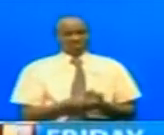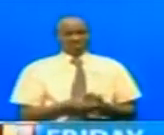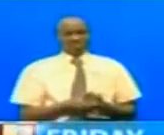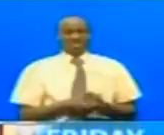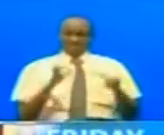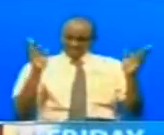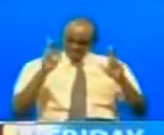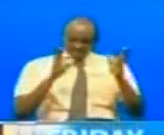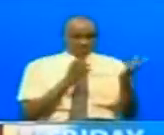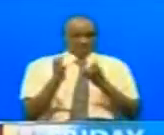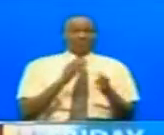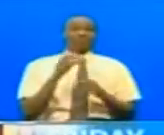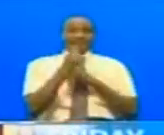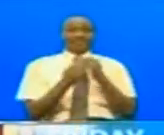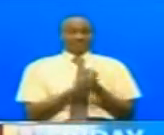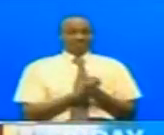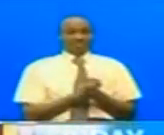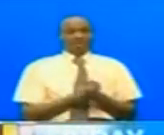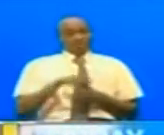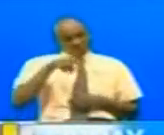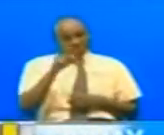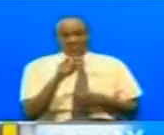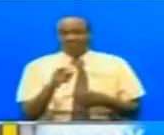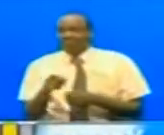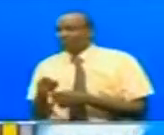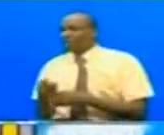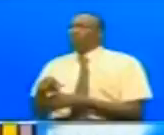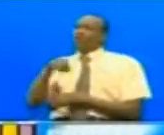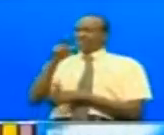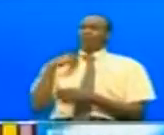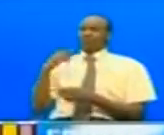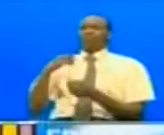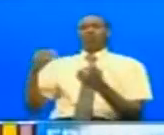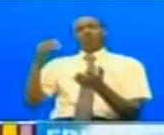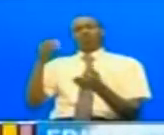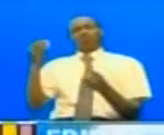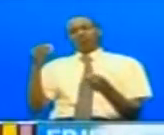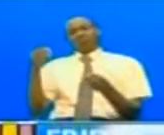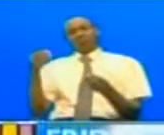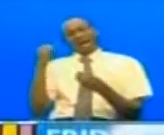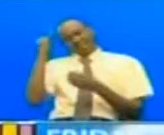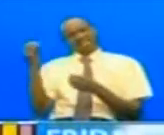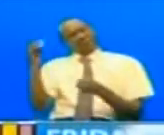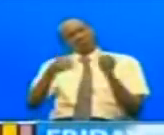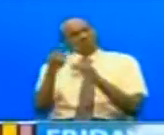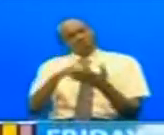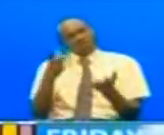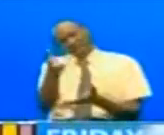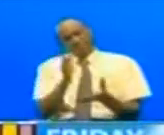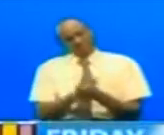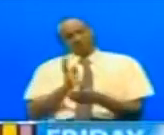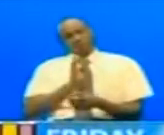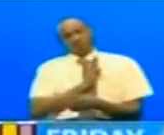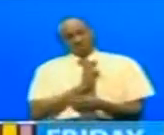we are ready to serve the country. And what will you bring to the table in this particular board? Depending on what I'm supposed to do,